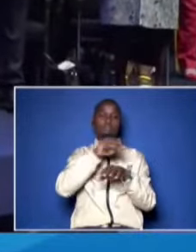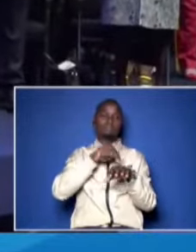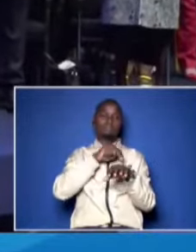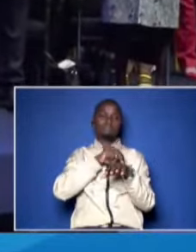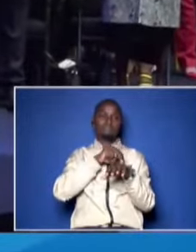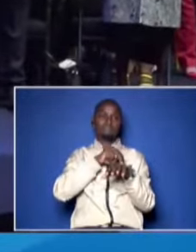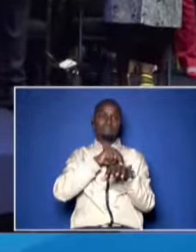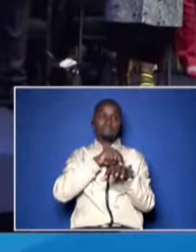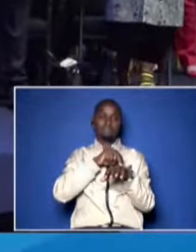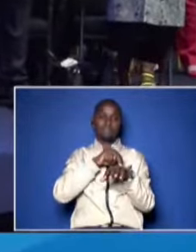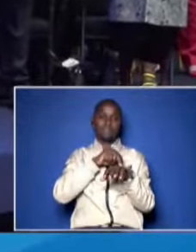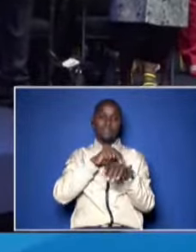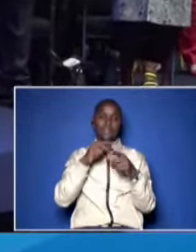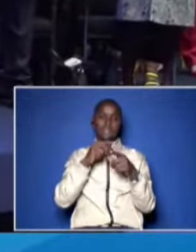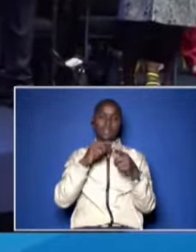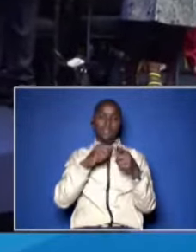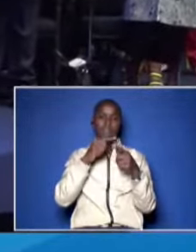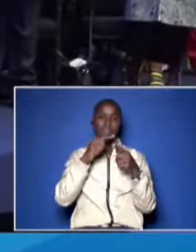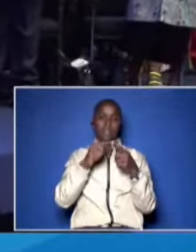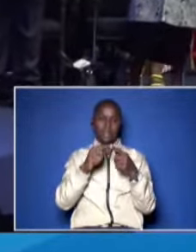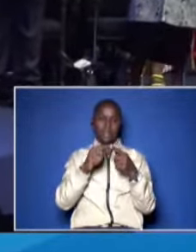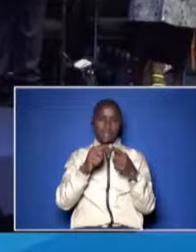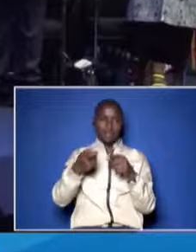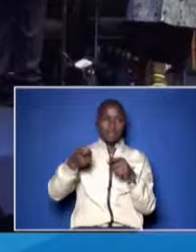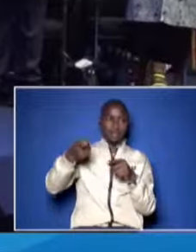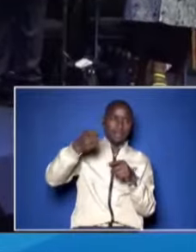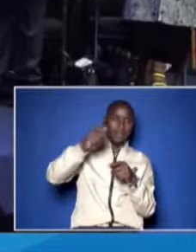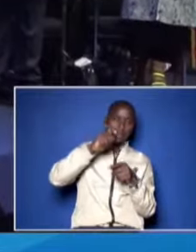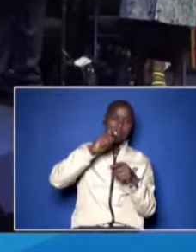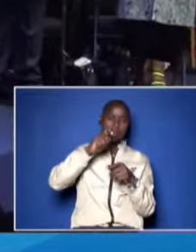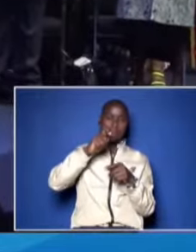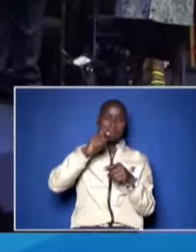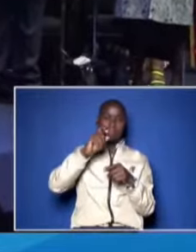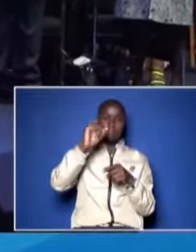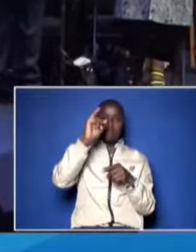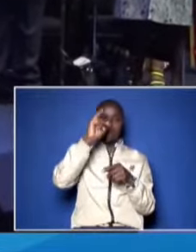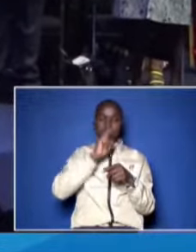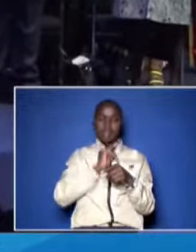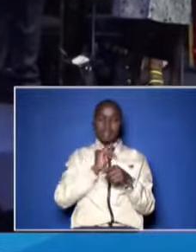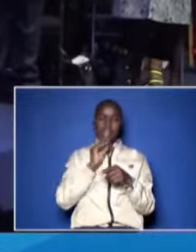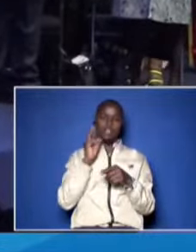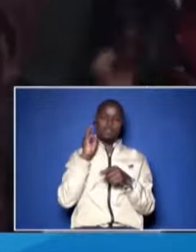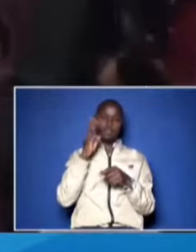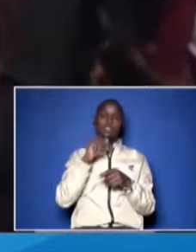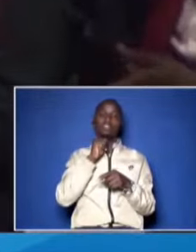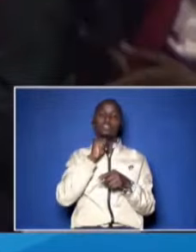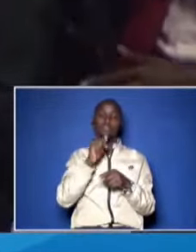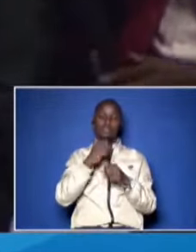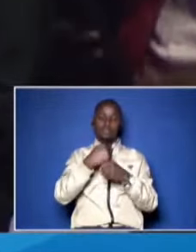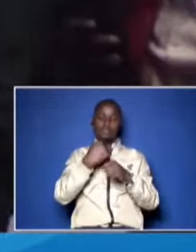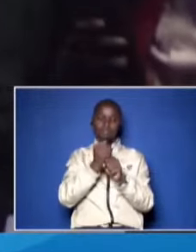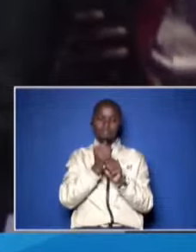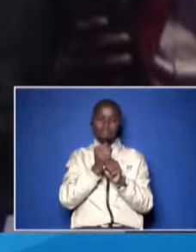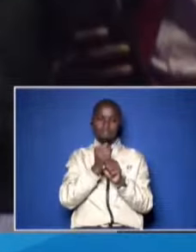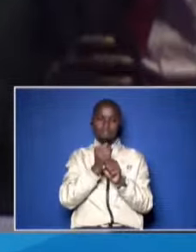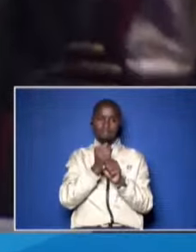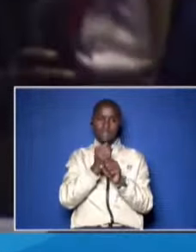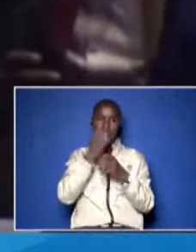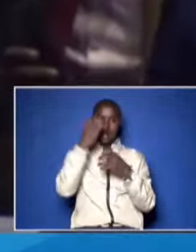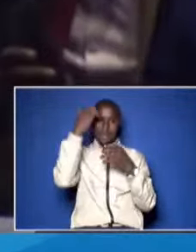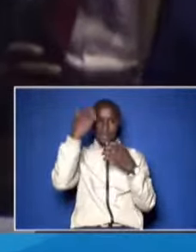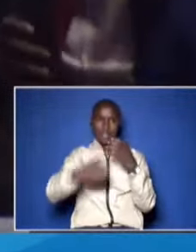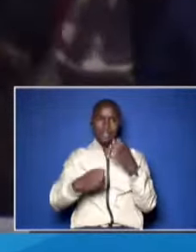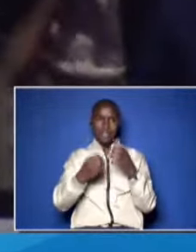Nations and then he added I will not make an end